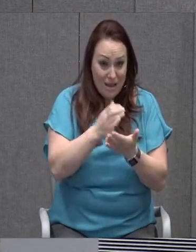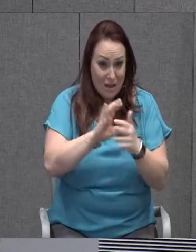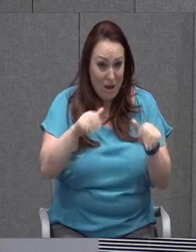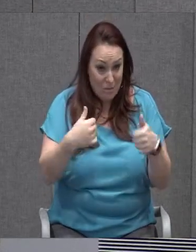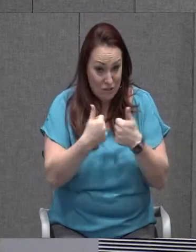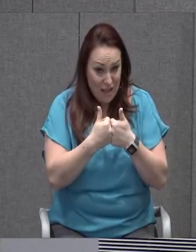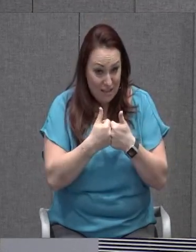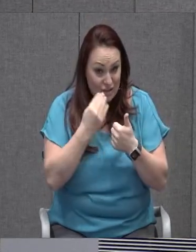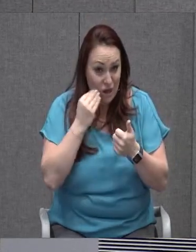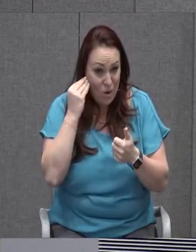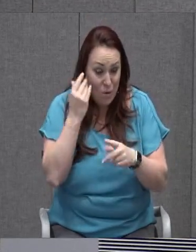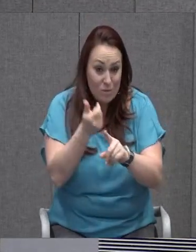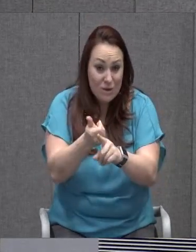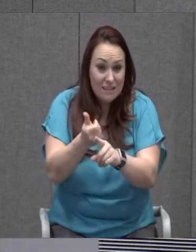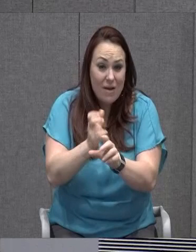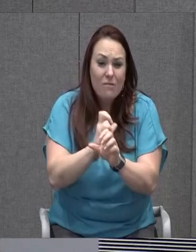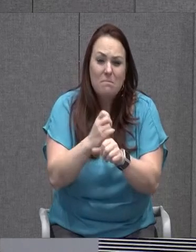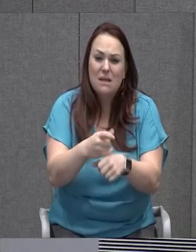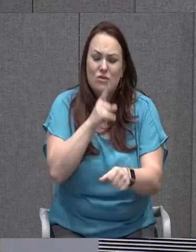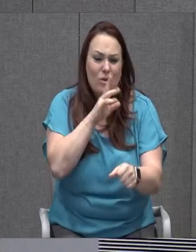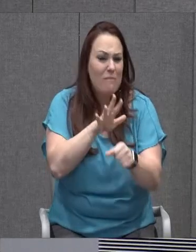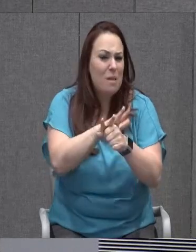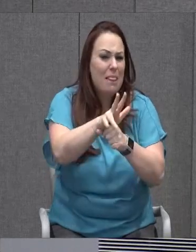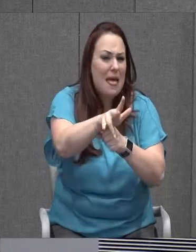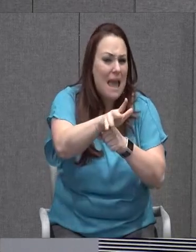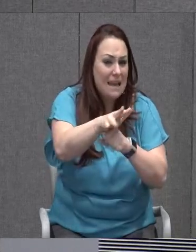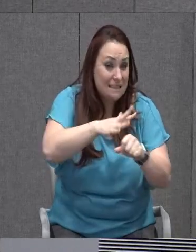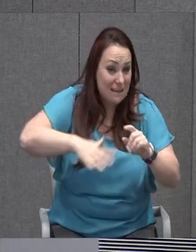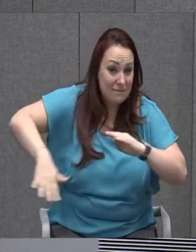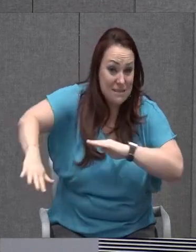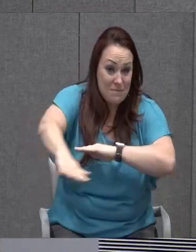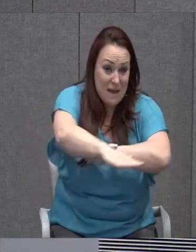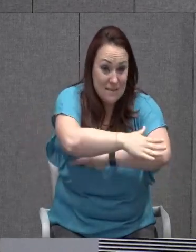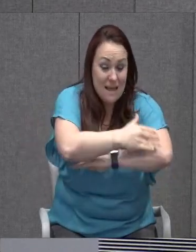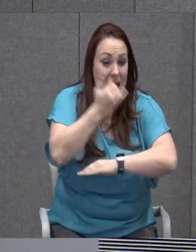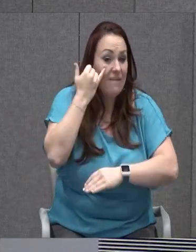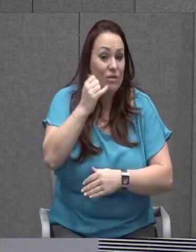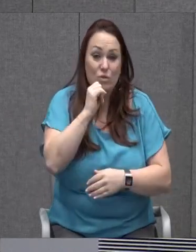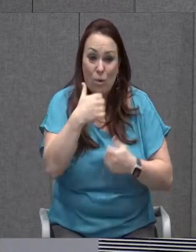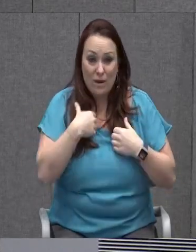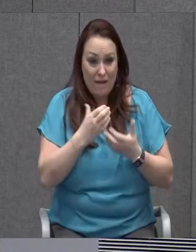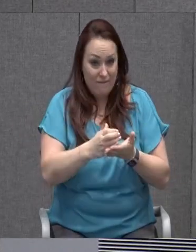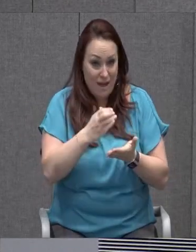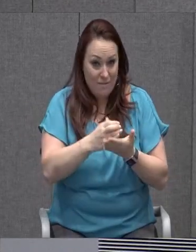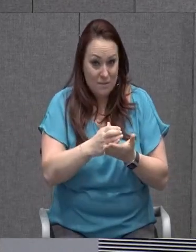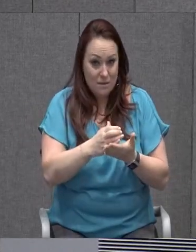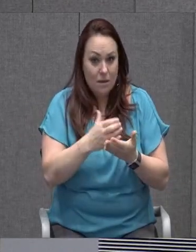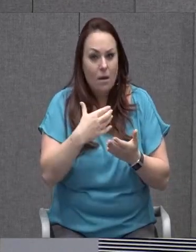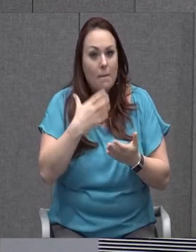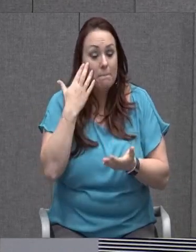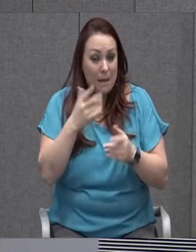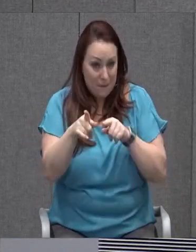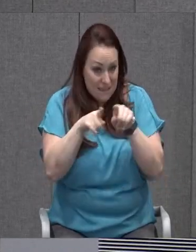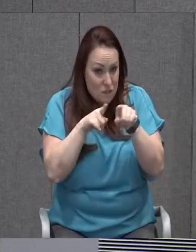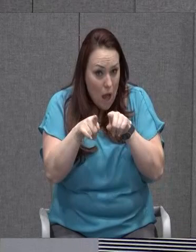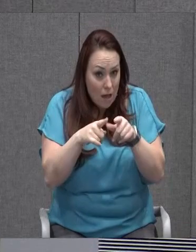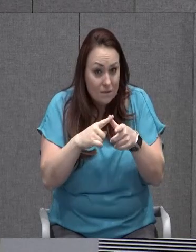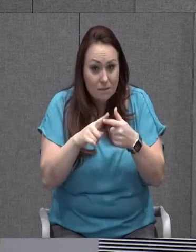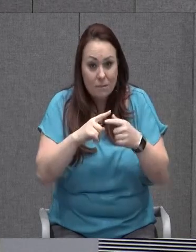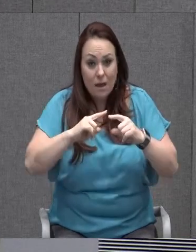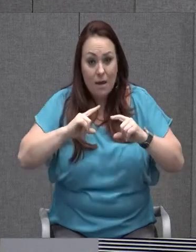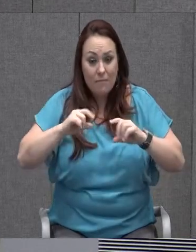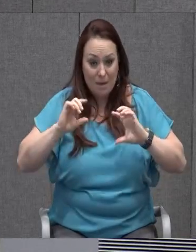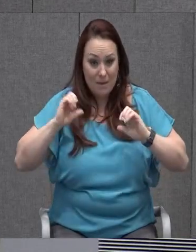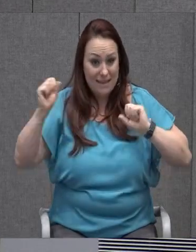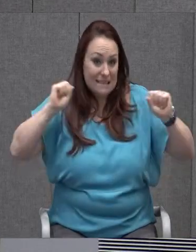home. Again, make sure you have plenty of space. If you don't have cups, put some socks down. Put some towels down. Who